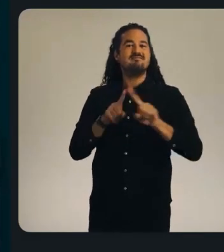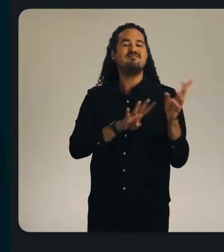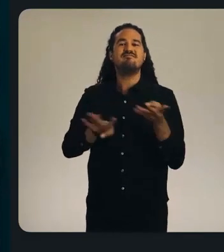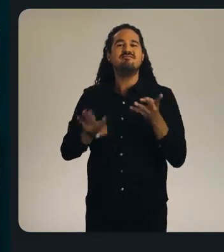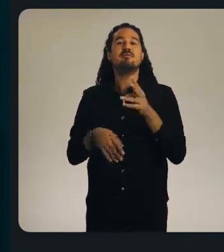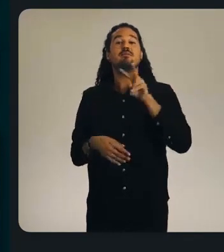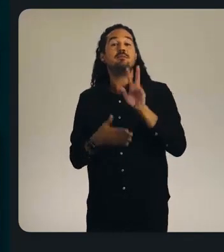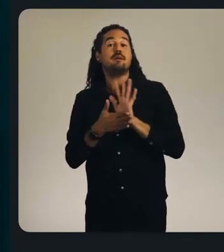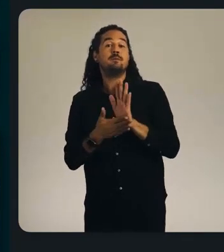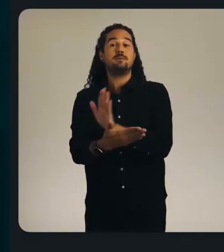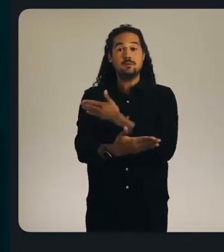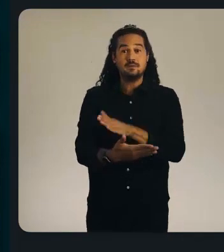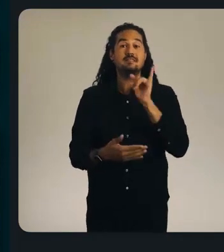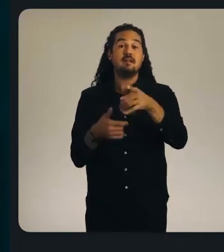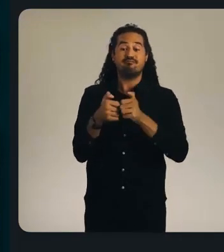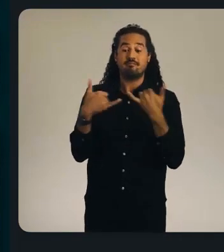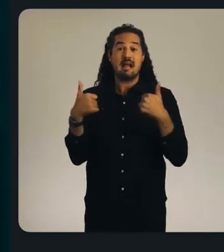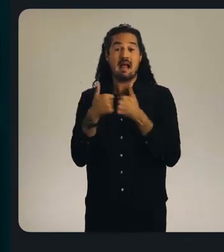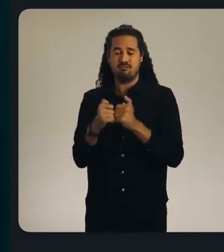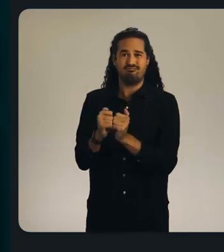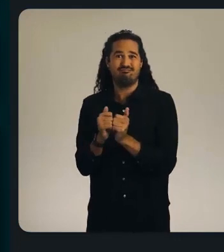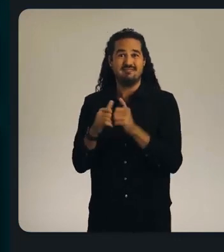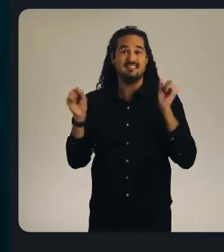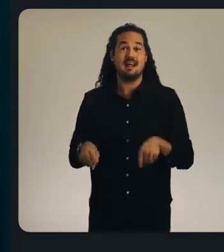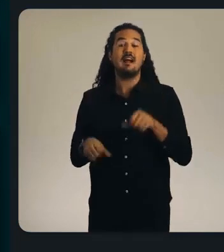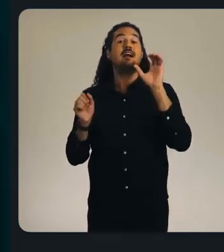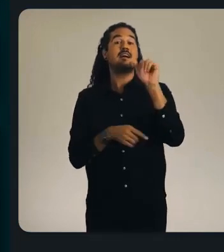ultra competitive in multiplayer games, share surprise greetings from a celebrity in